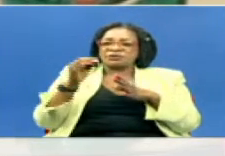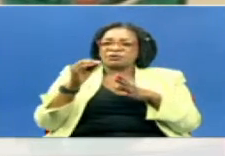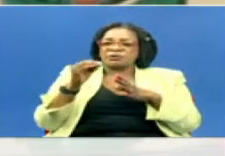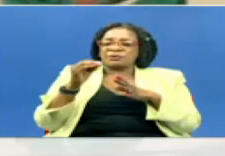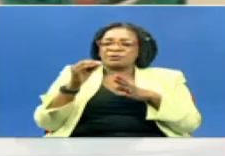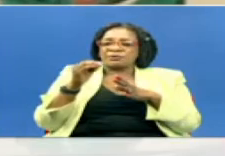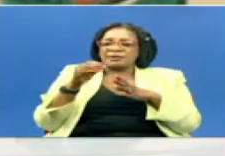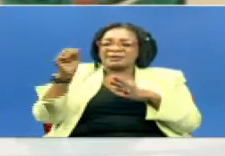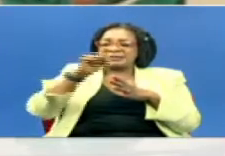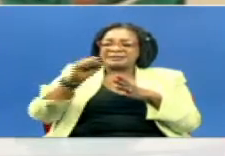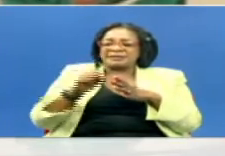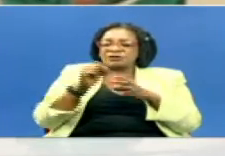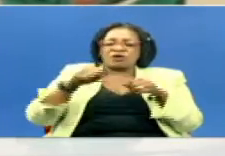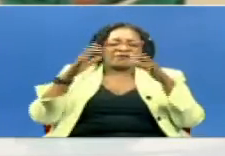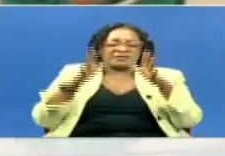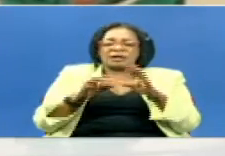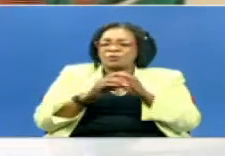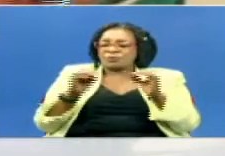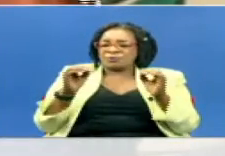state officer.